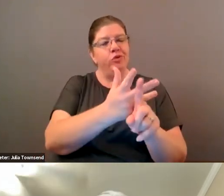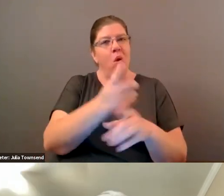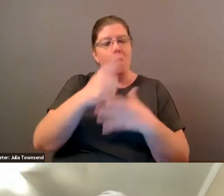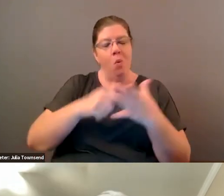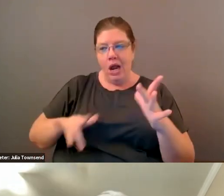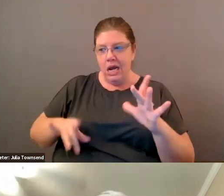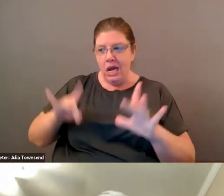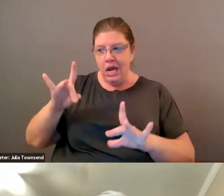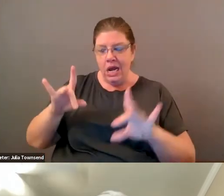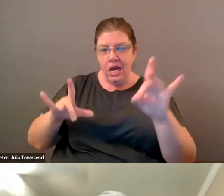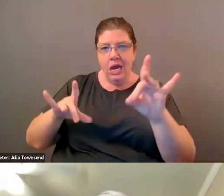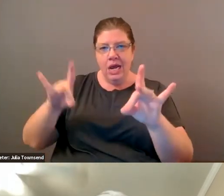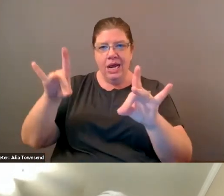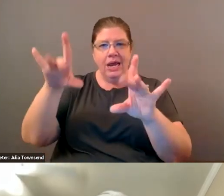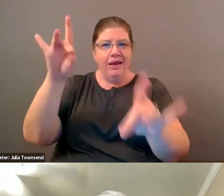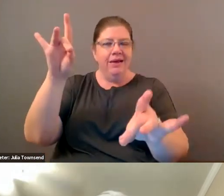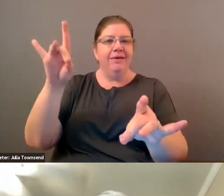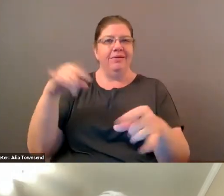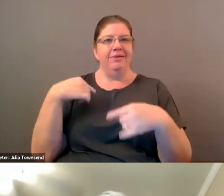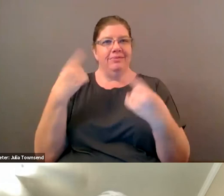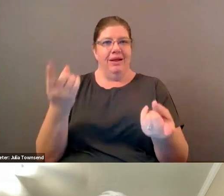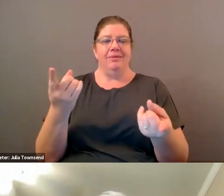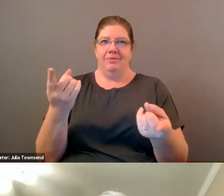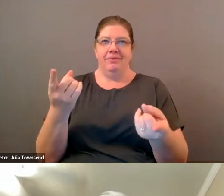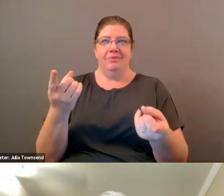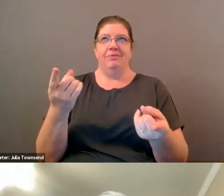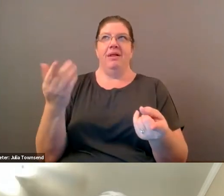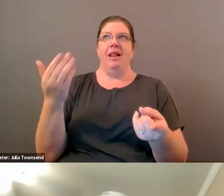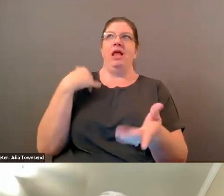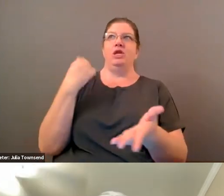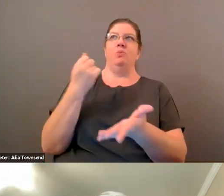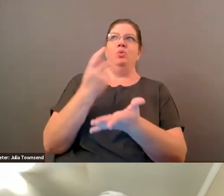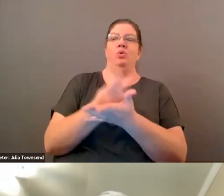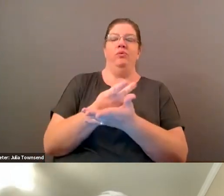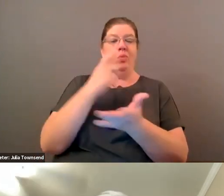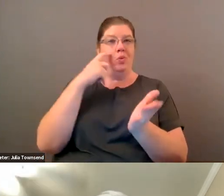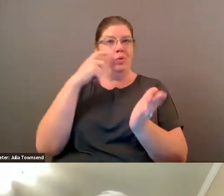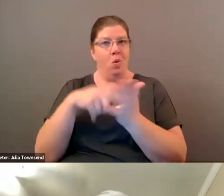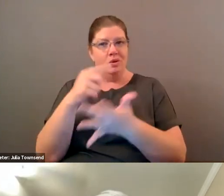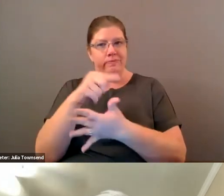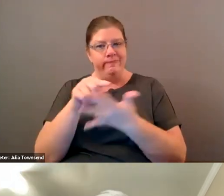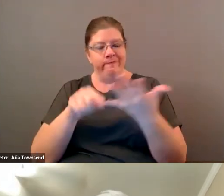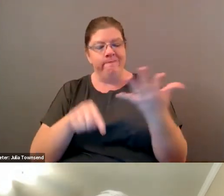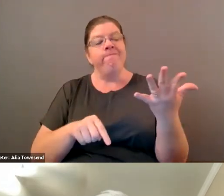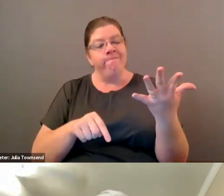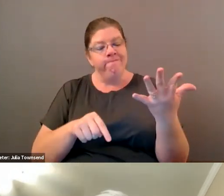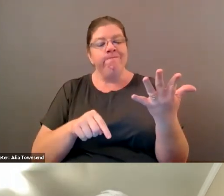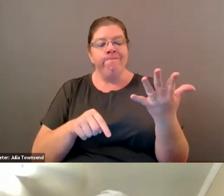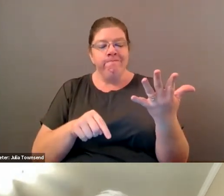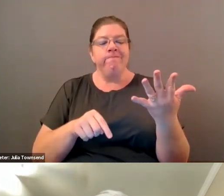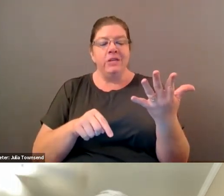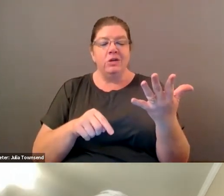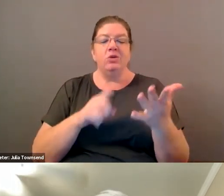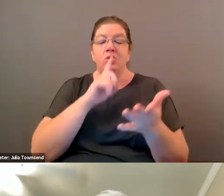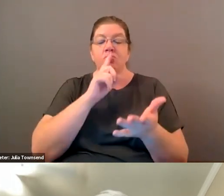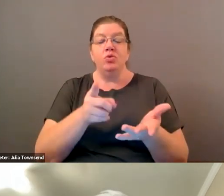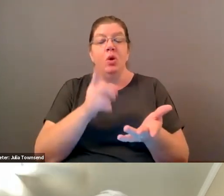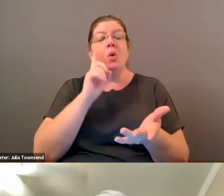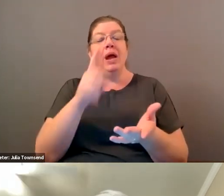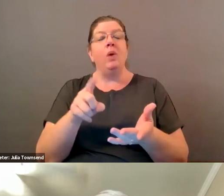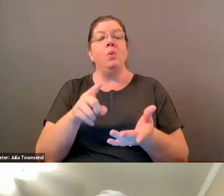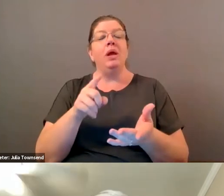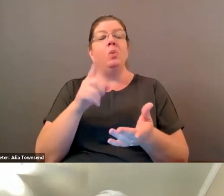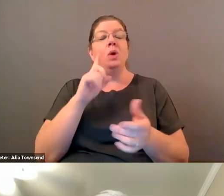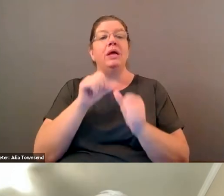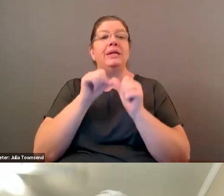we have since this last item was approved, found to be true. And we will continue to update you and work with you